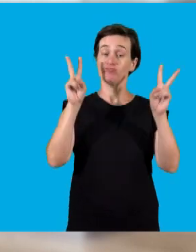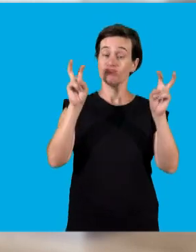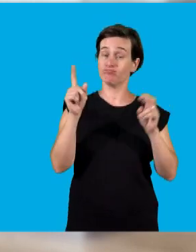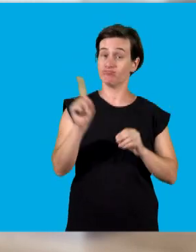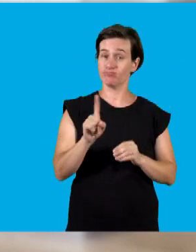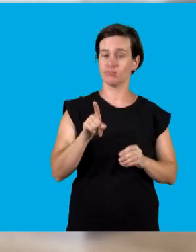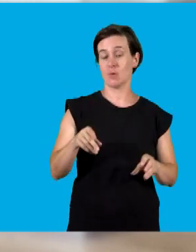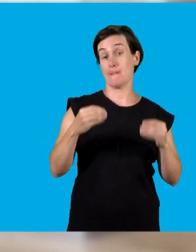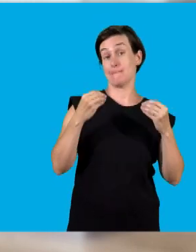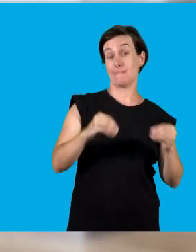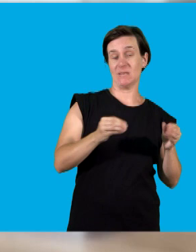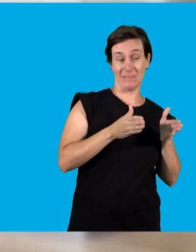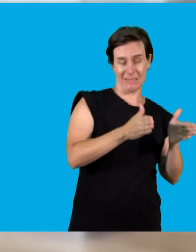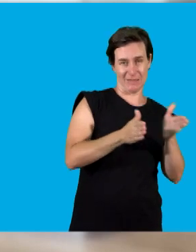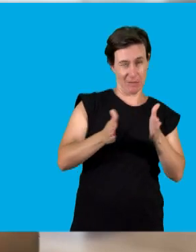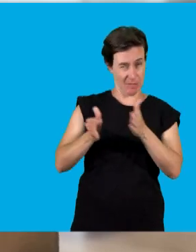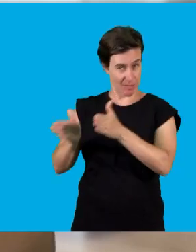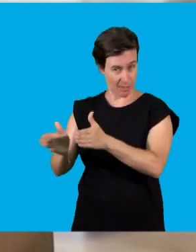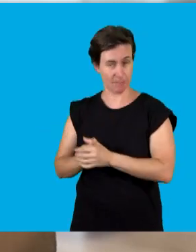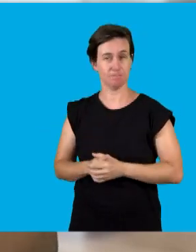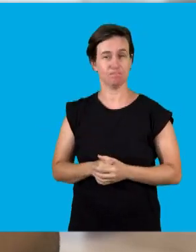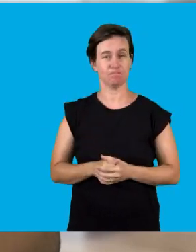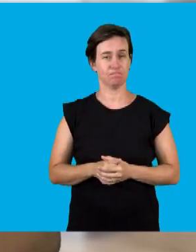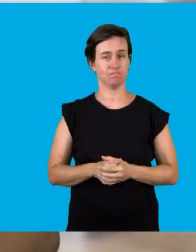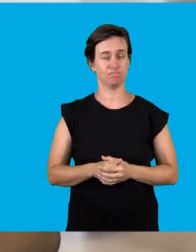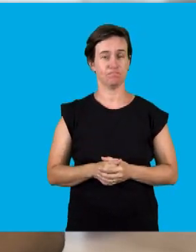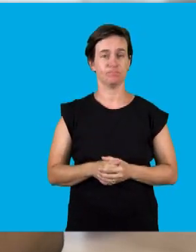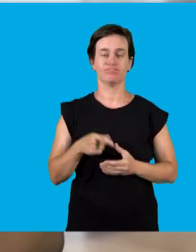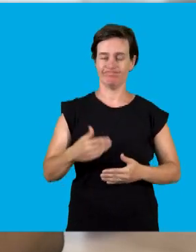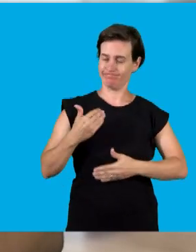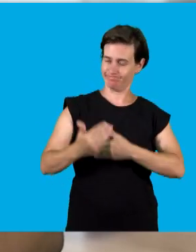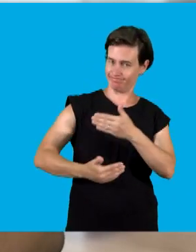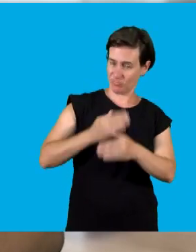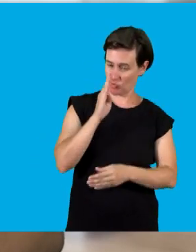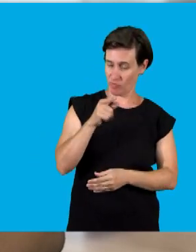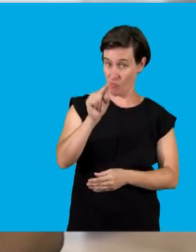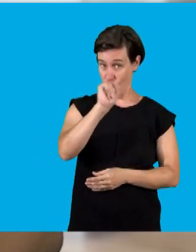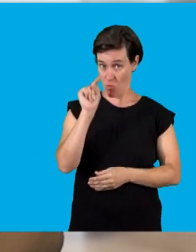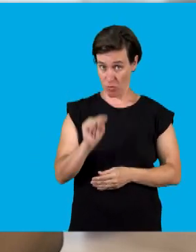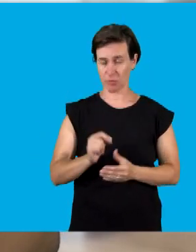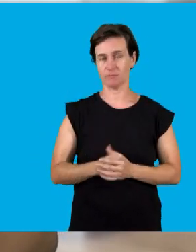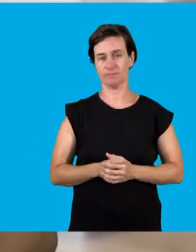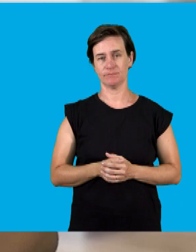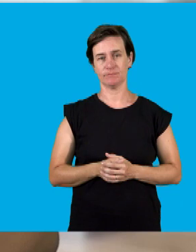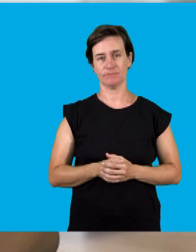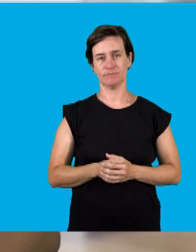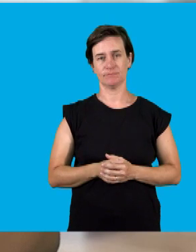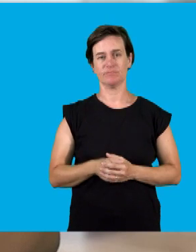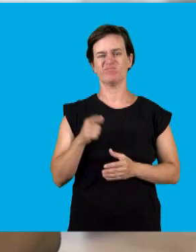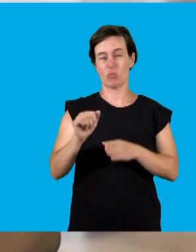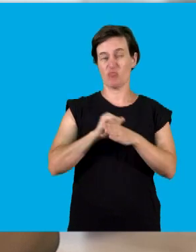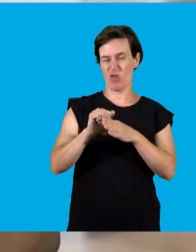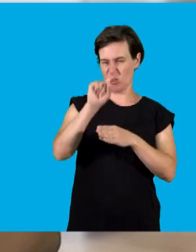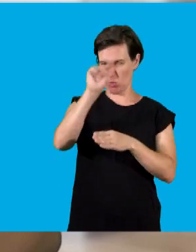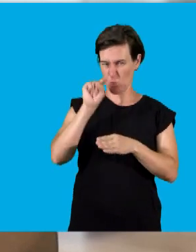the topic that says business sectors. Without wasting your time, let us just go straight to the questions. We'll start with the